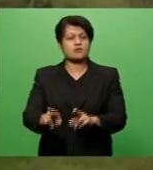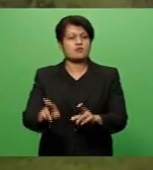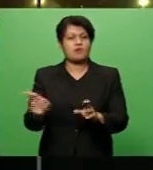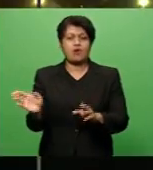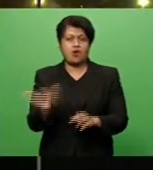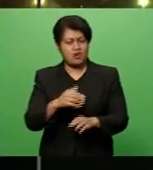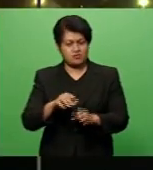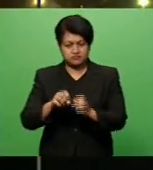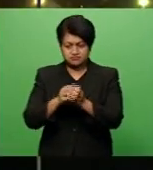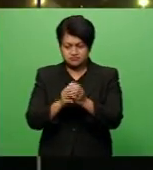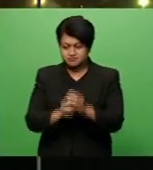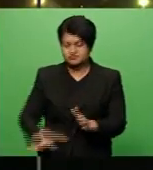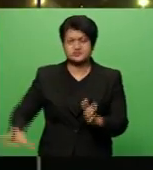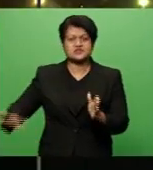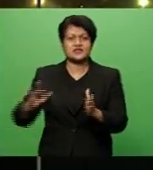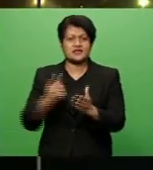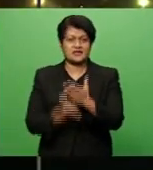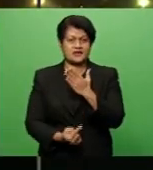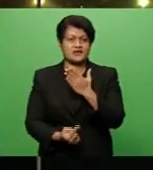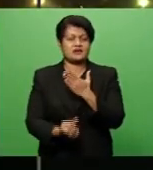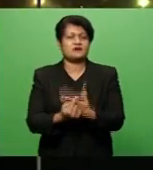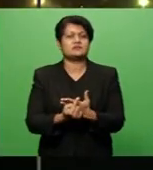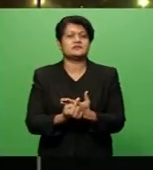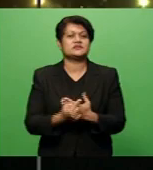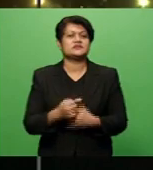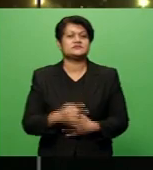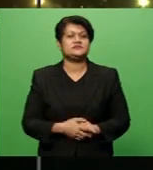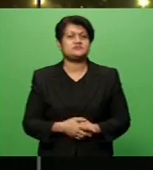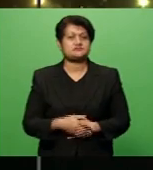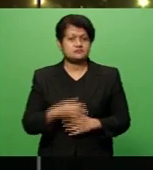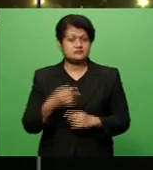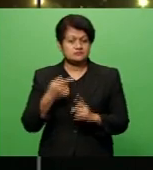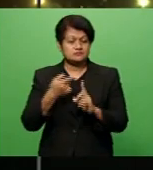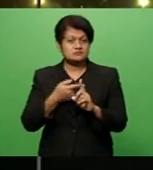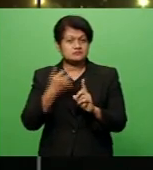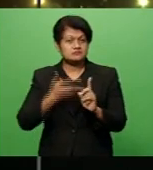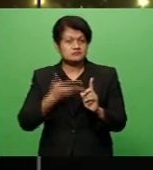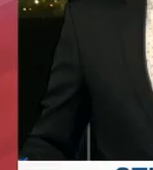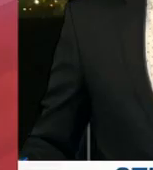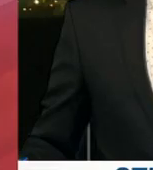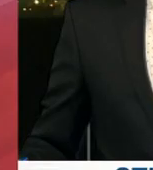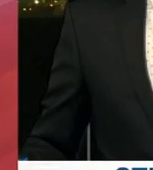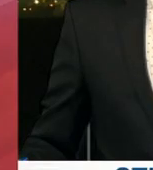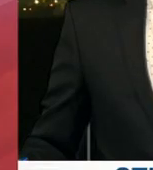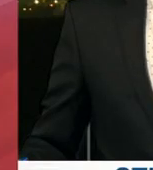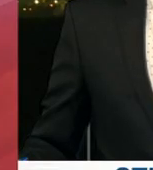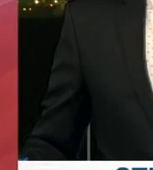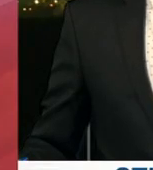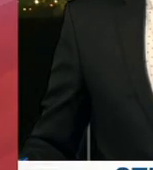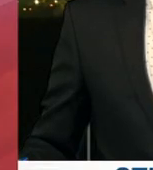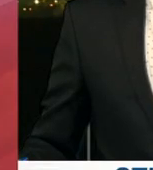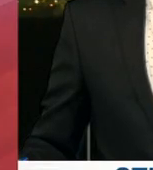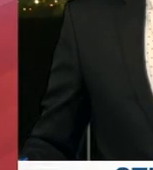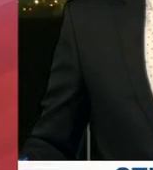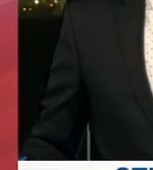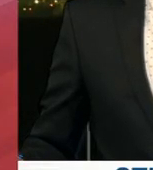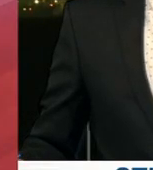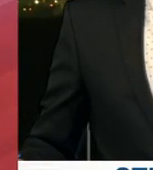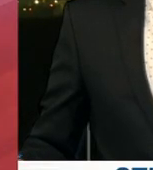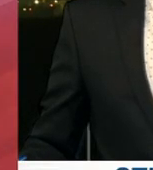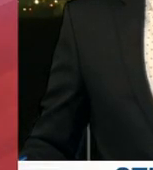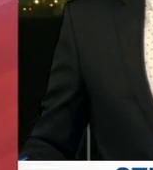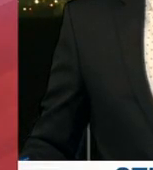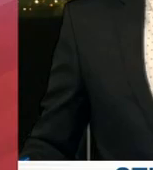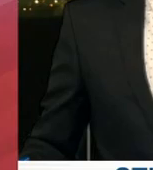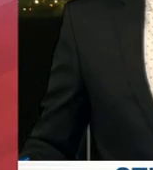underslips. And Eleanor Turangaview joins us live from Lambasa. Eleanor, Vanua Levu experienced heavy rain again today. Has